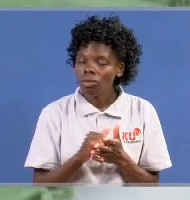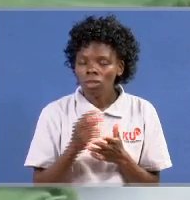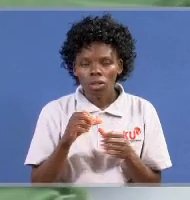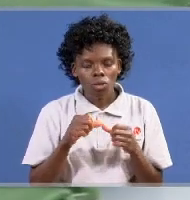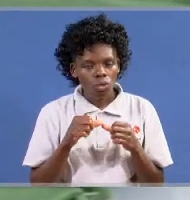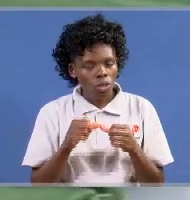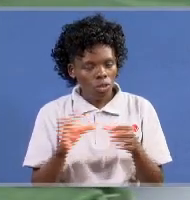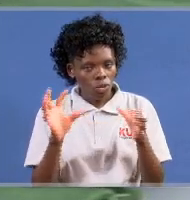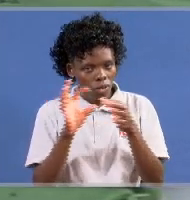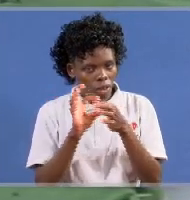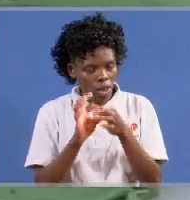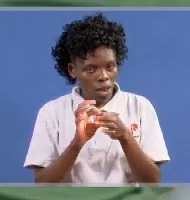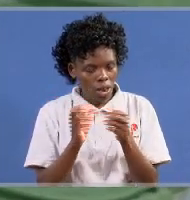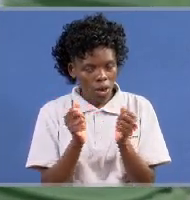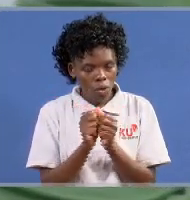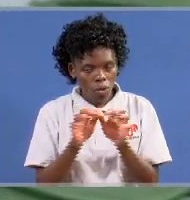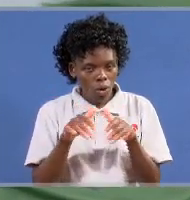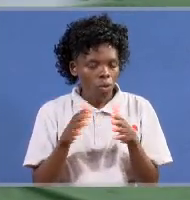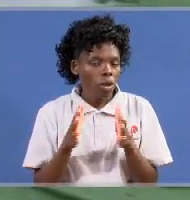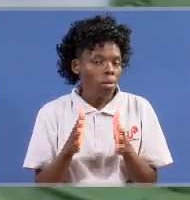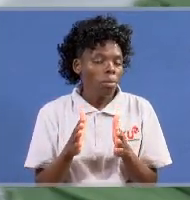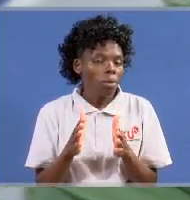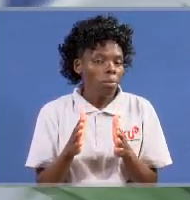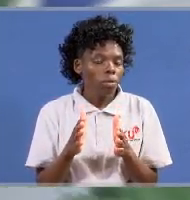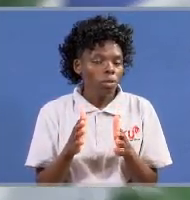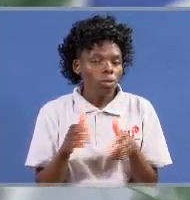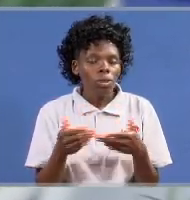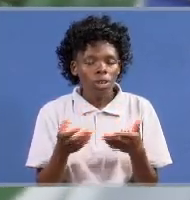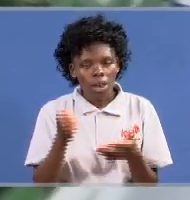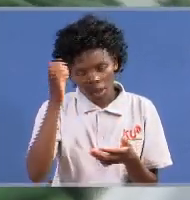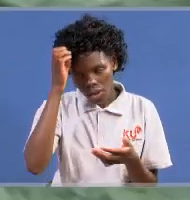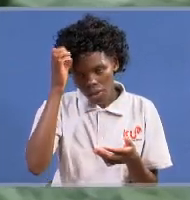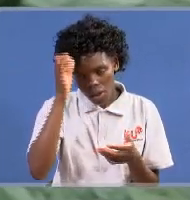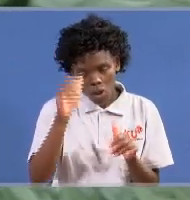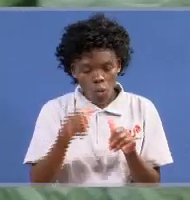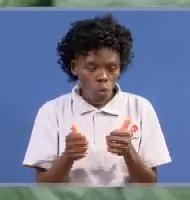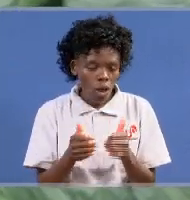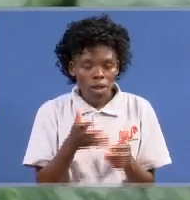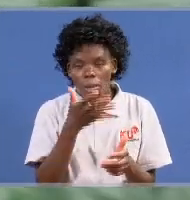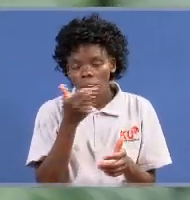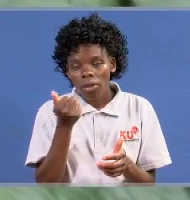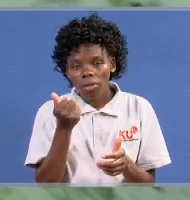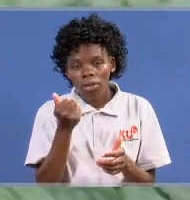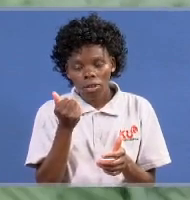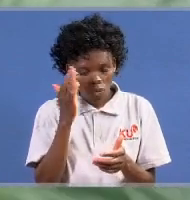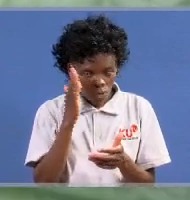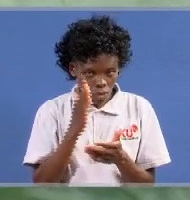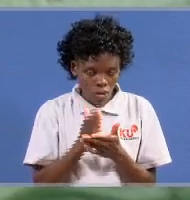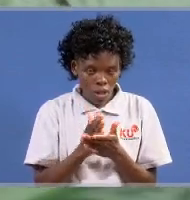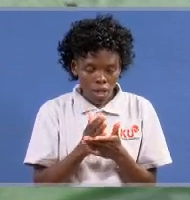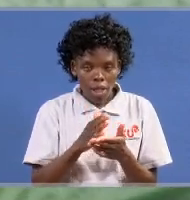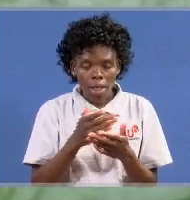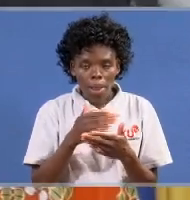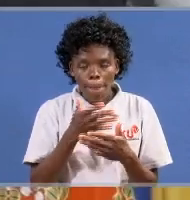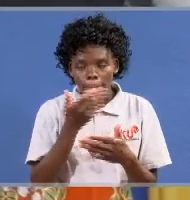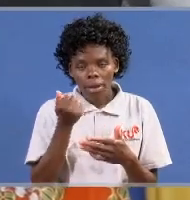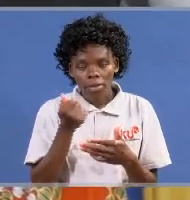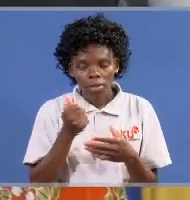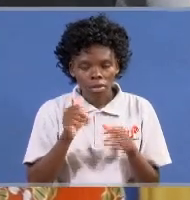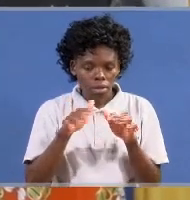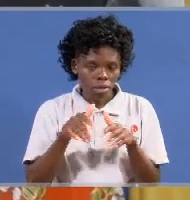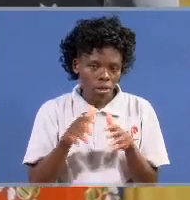itazidi kushirikiana na wakulima hapa nchini ili kutoa mafunzo mwafaka yatakayoboresha na kuhakikisha viwango bora vya kilimo.